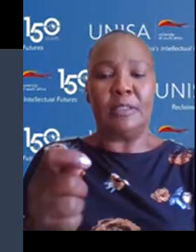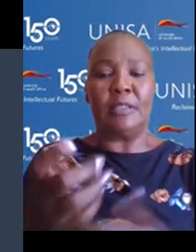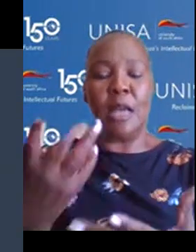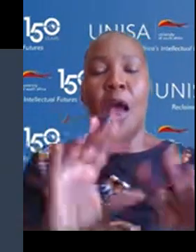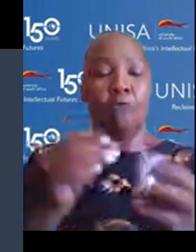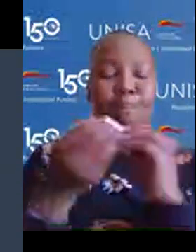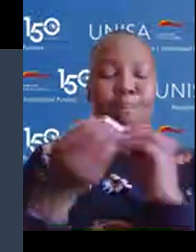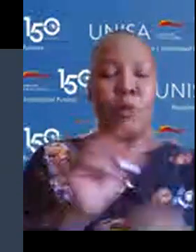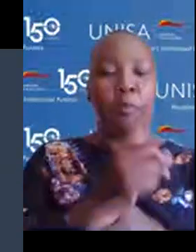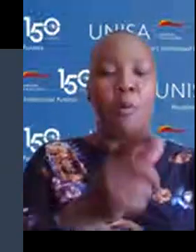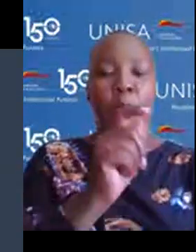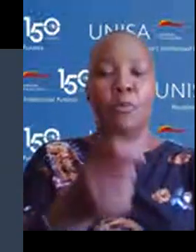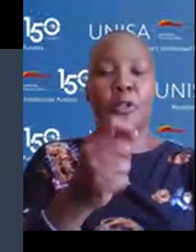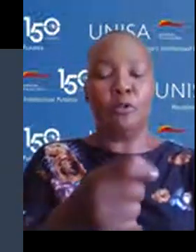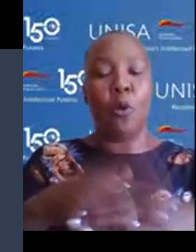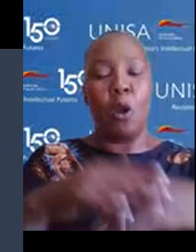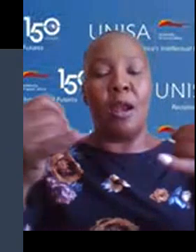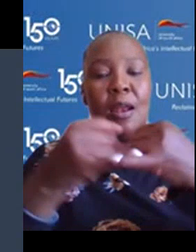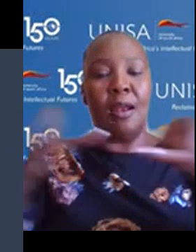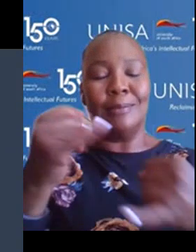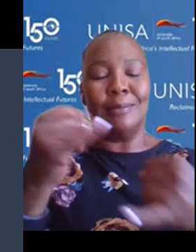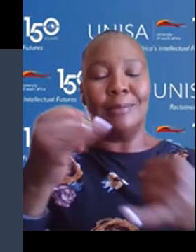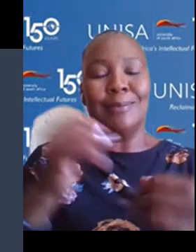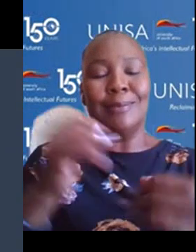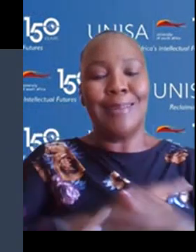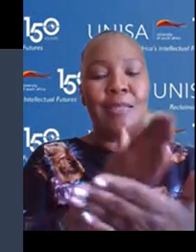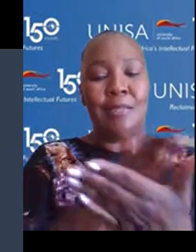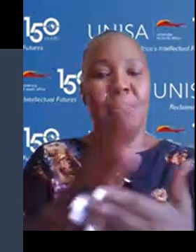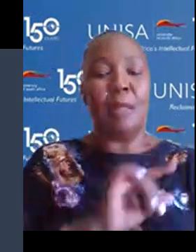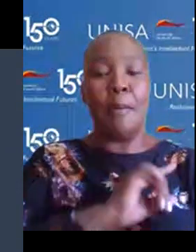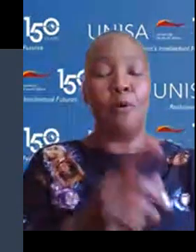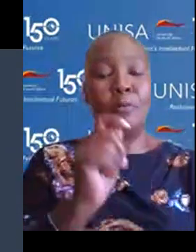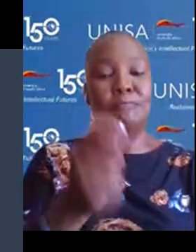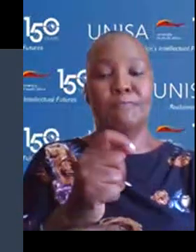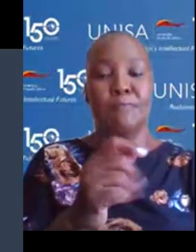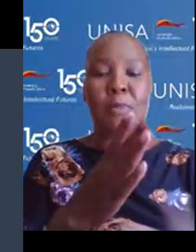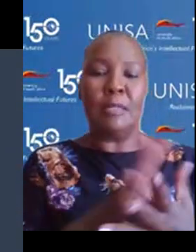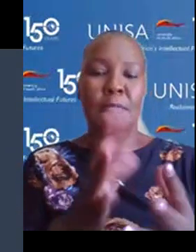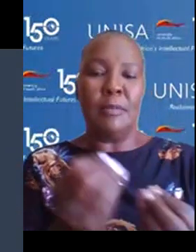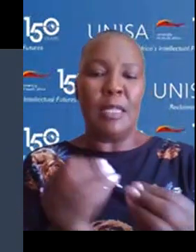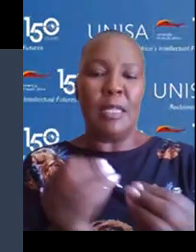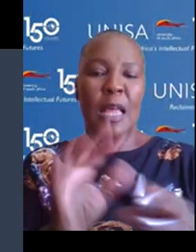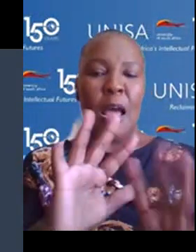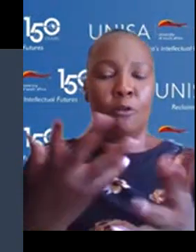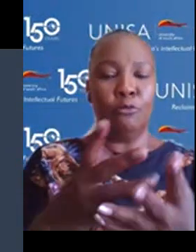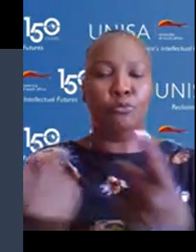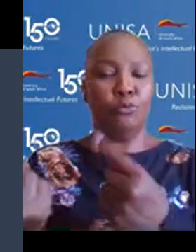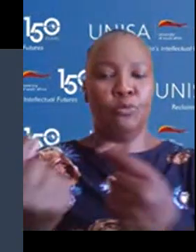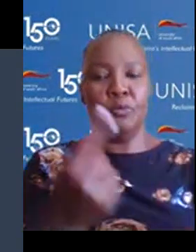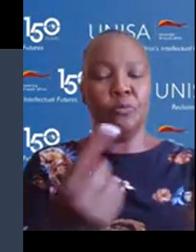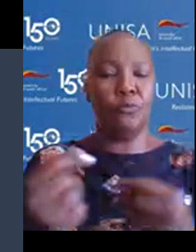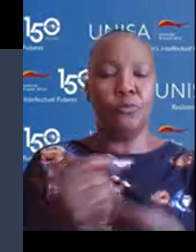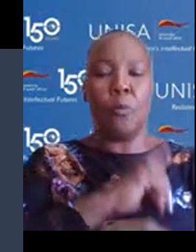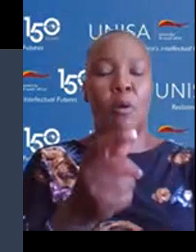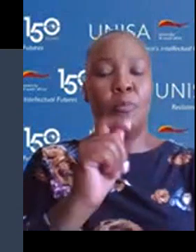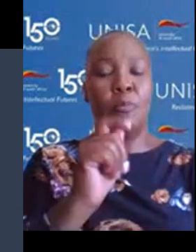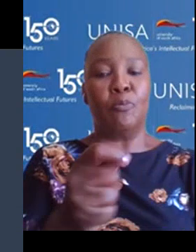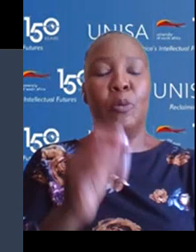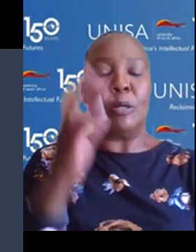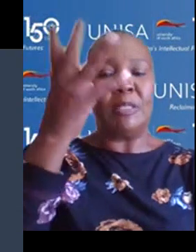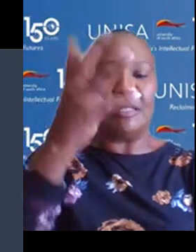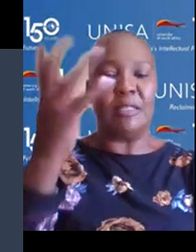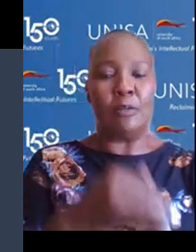PowerPoint online, also share that PowerPoint, and also some tips and tricks when you do your PowerPoint presentation. We will just